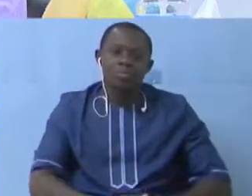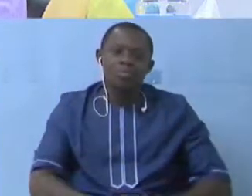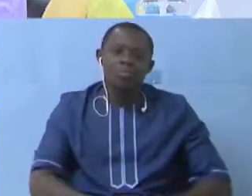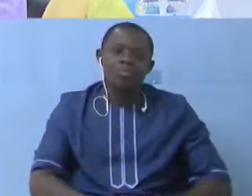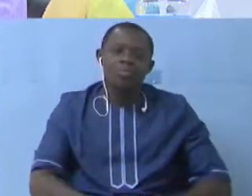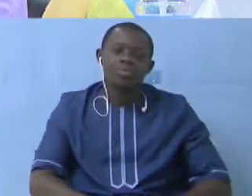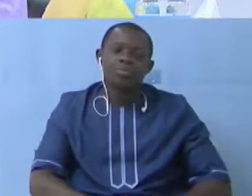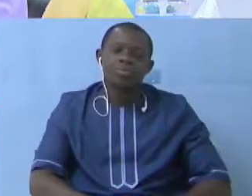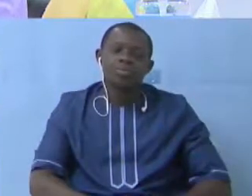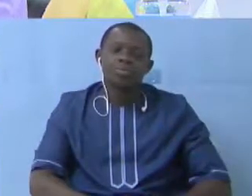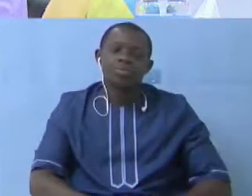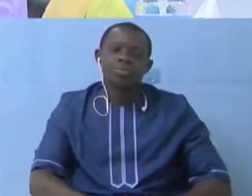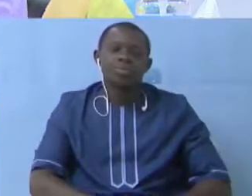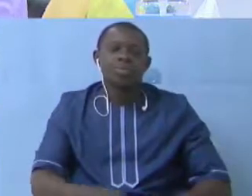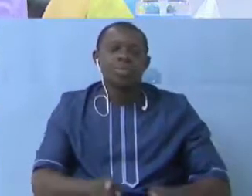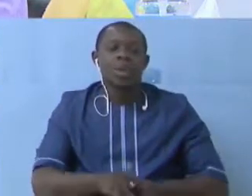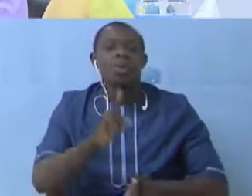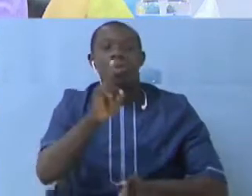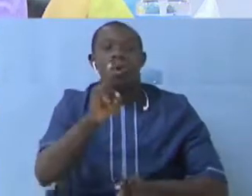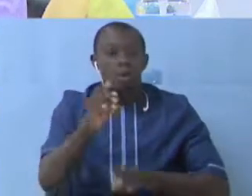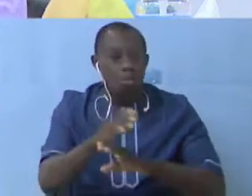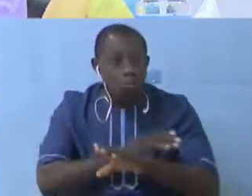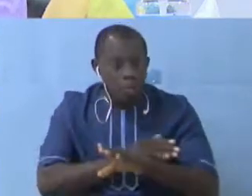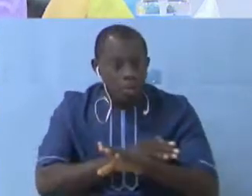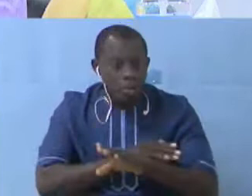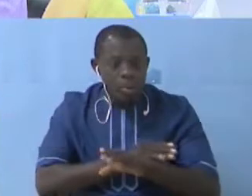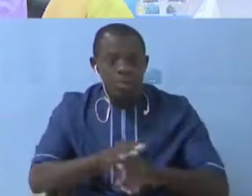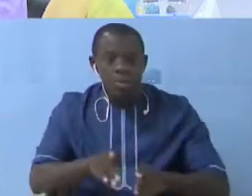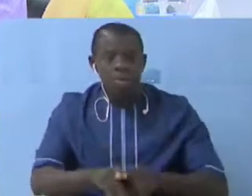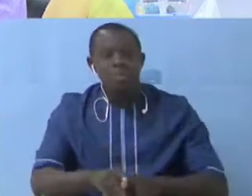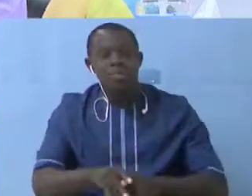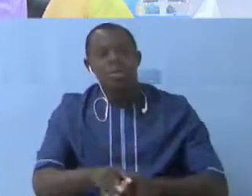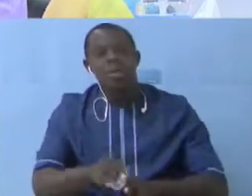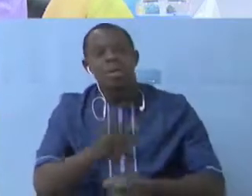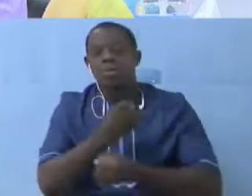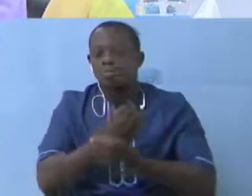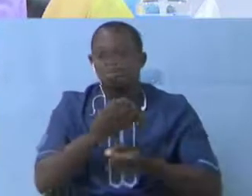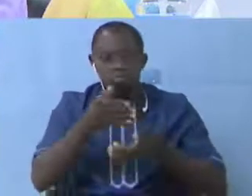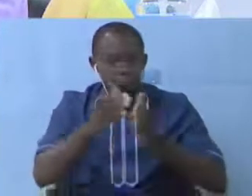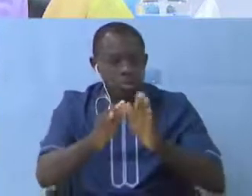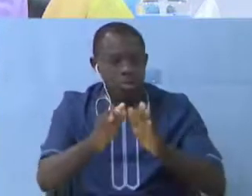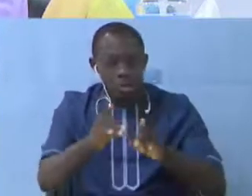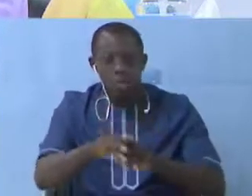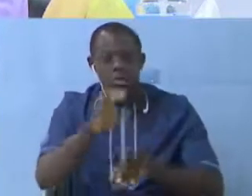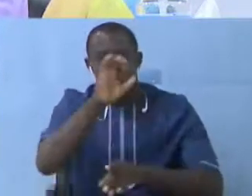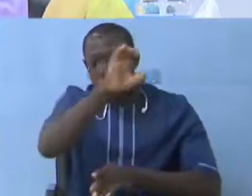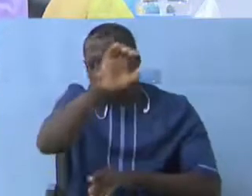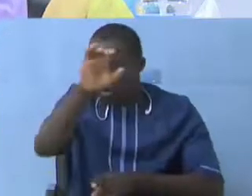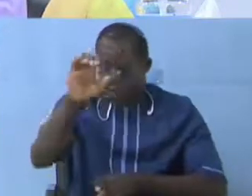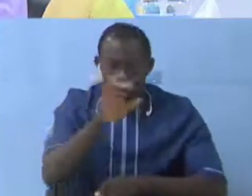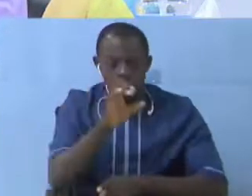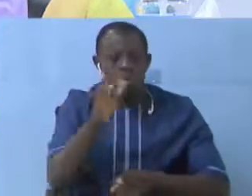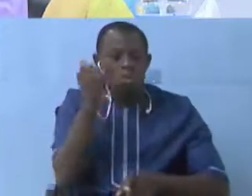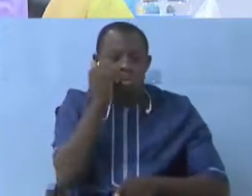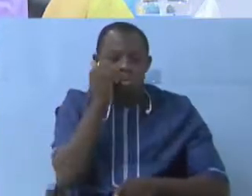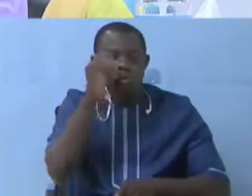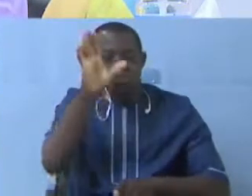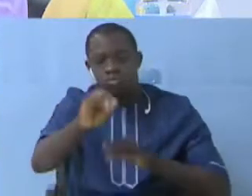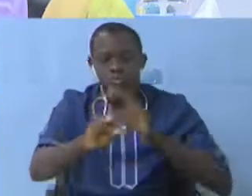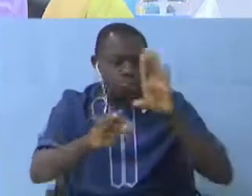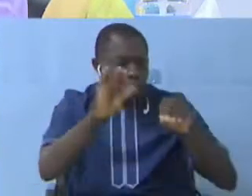But the tension was quite there that countries will always push and